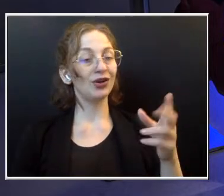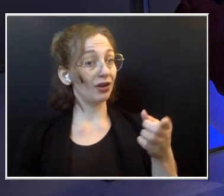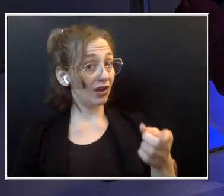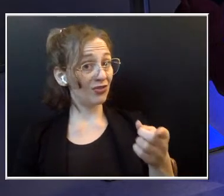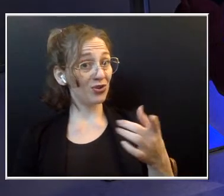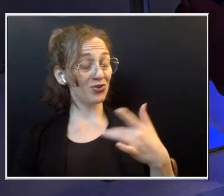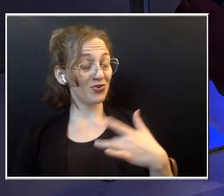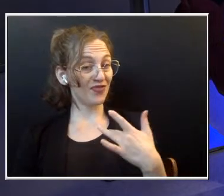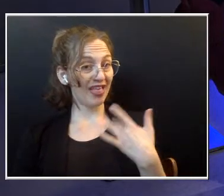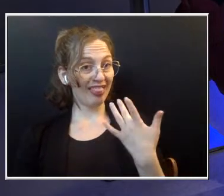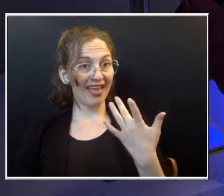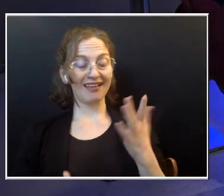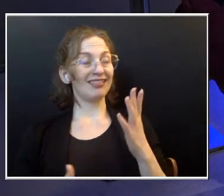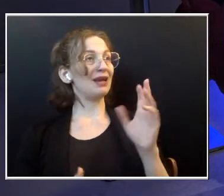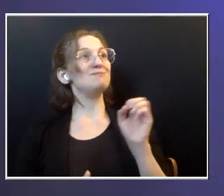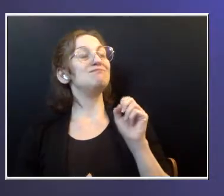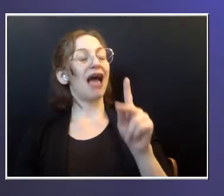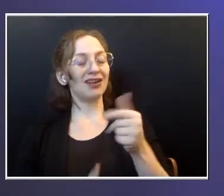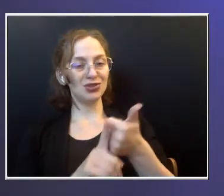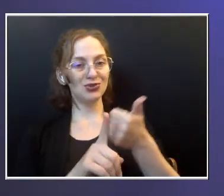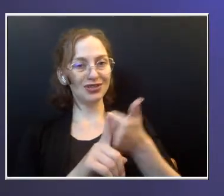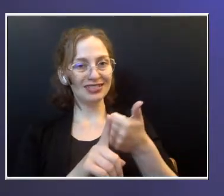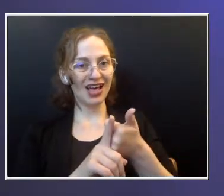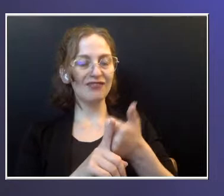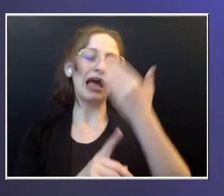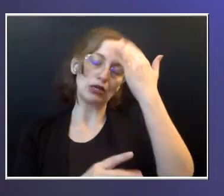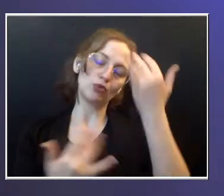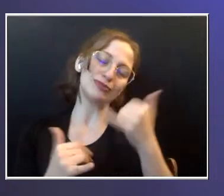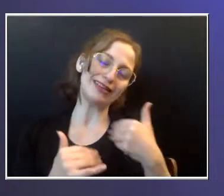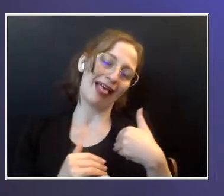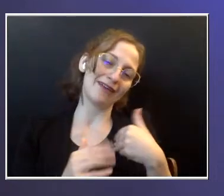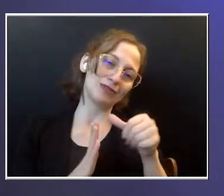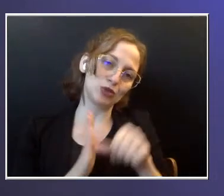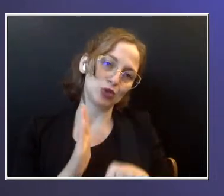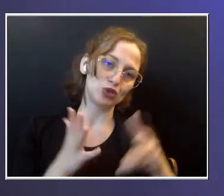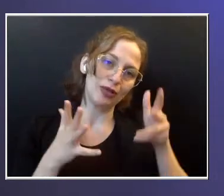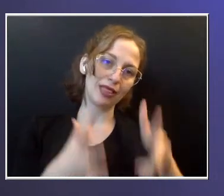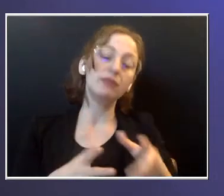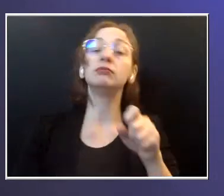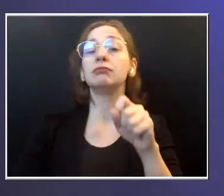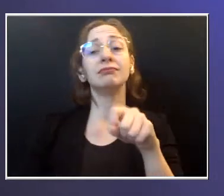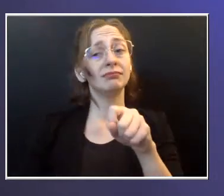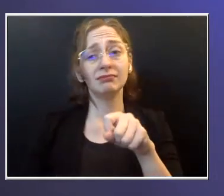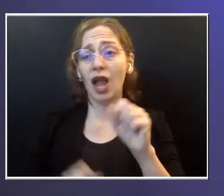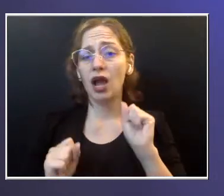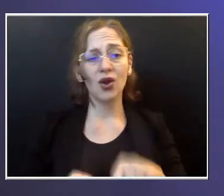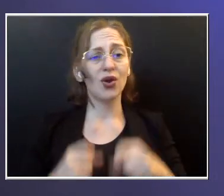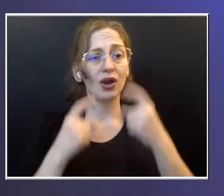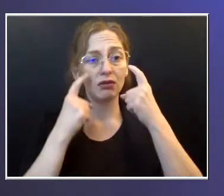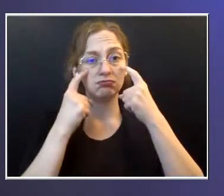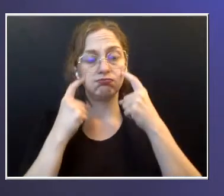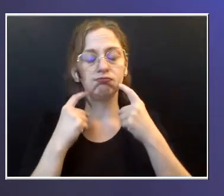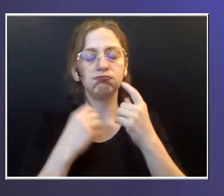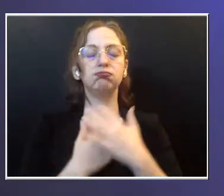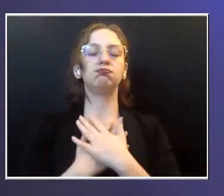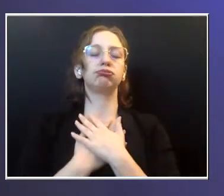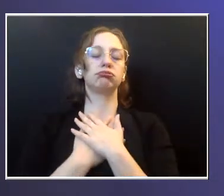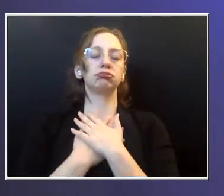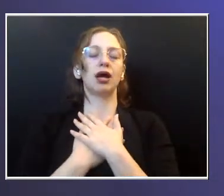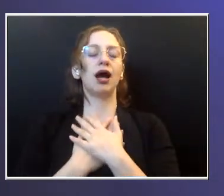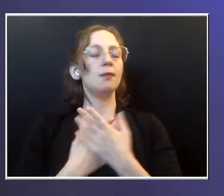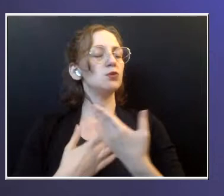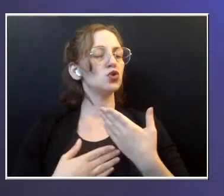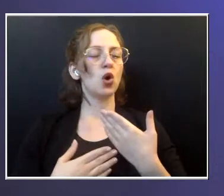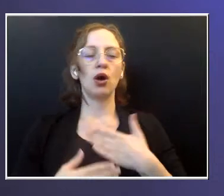Oh my gosh, yes. I mean, bringing me to tears. I'm so happy with the transformation that my body has made from where I started